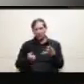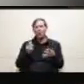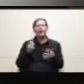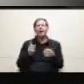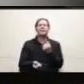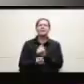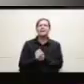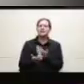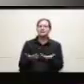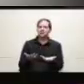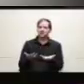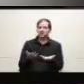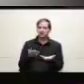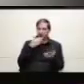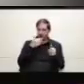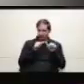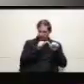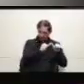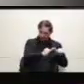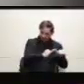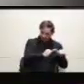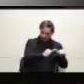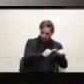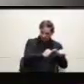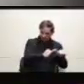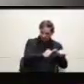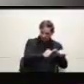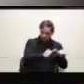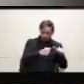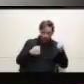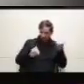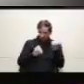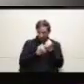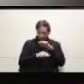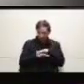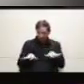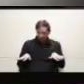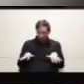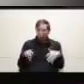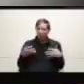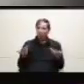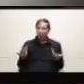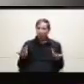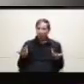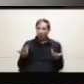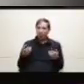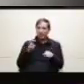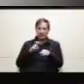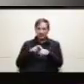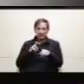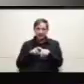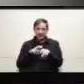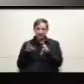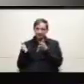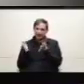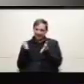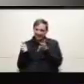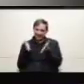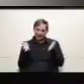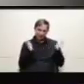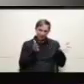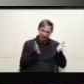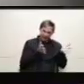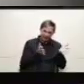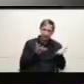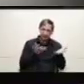happens? Do they continue with those officials without your concurrence? Or is there a need for mediation process? Or is there a